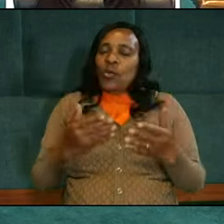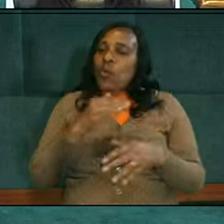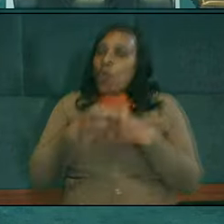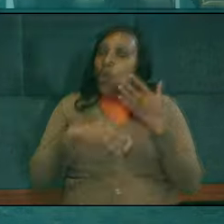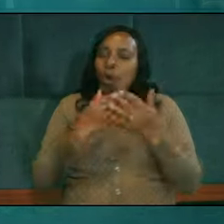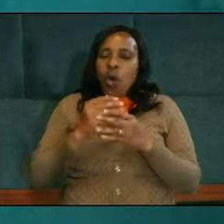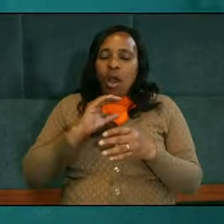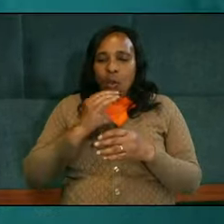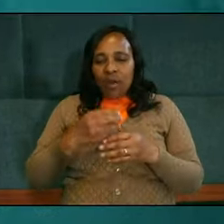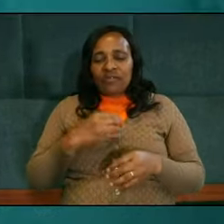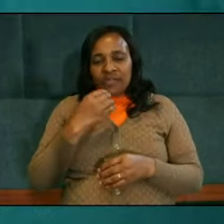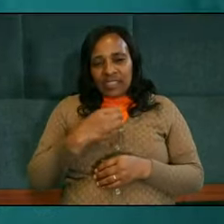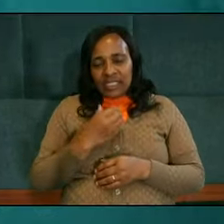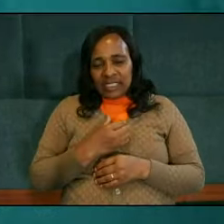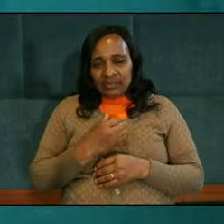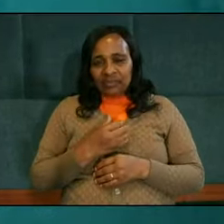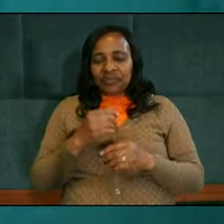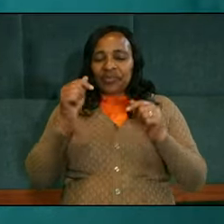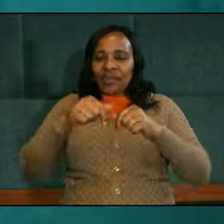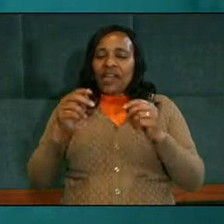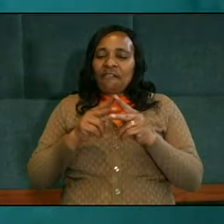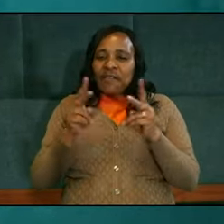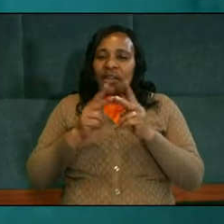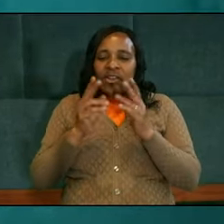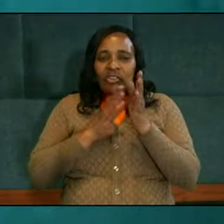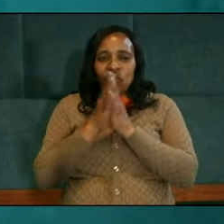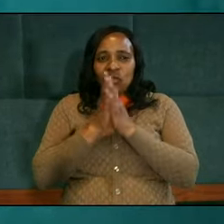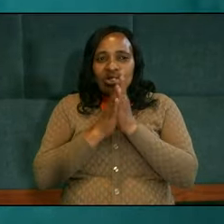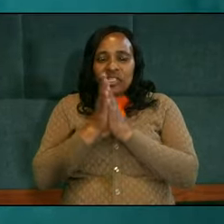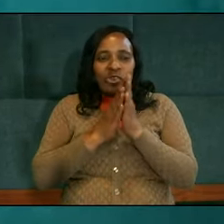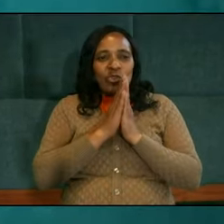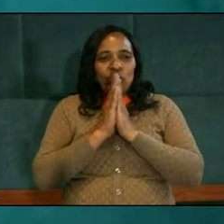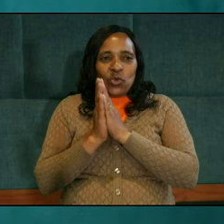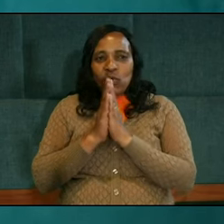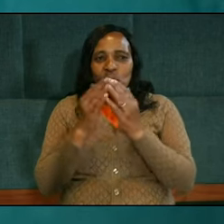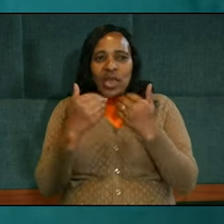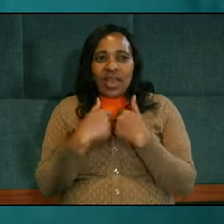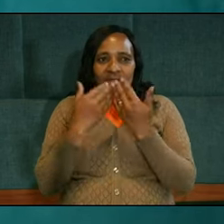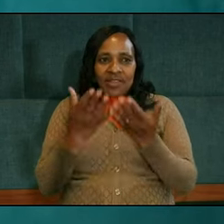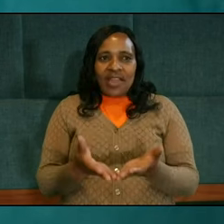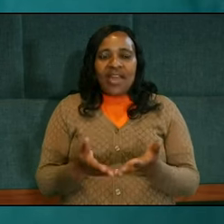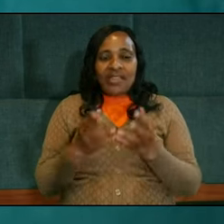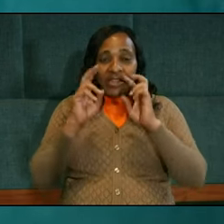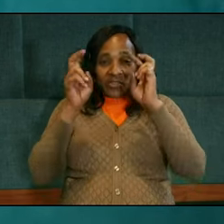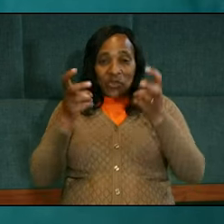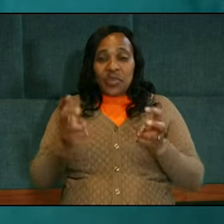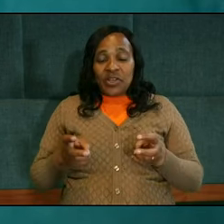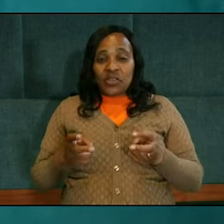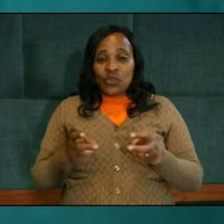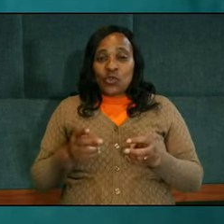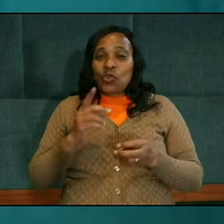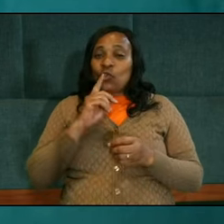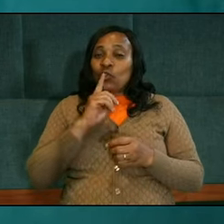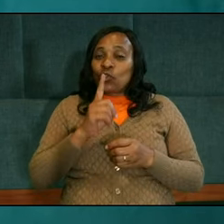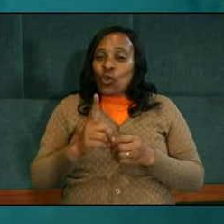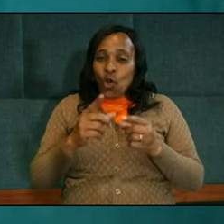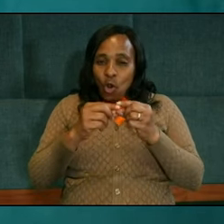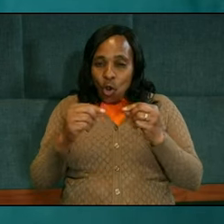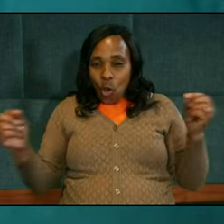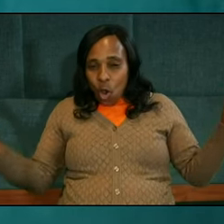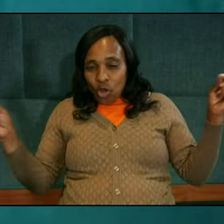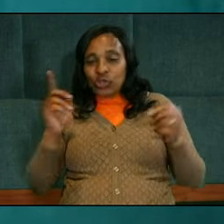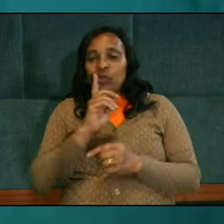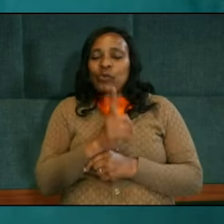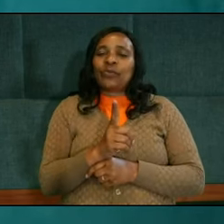our guests, and this is a very interesting story we have here. The title is So Long, Saul,